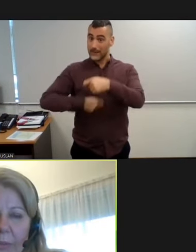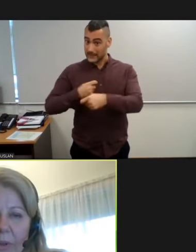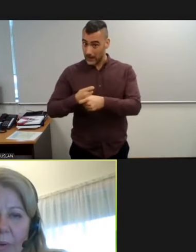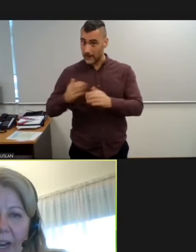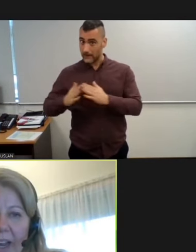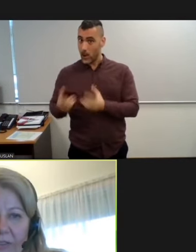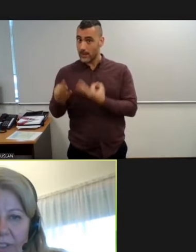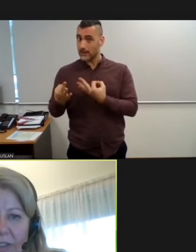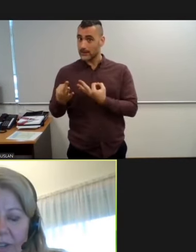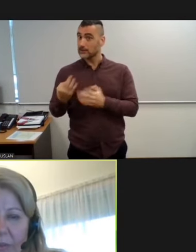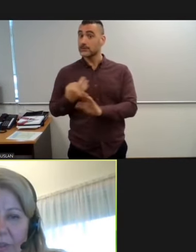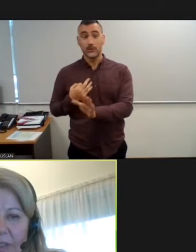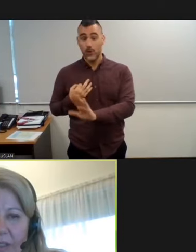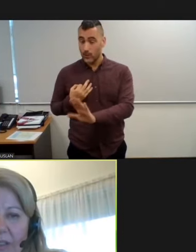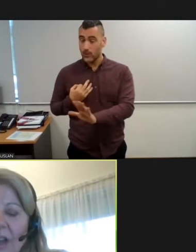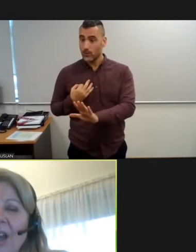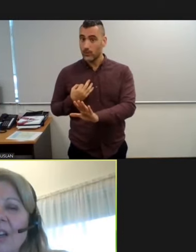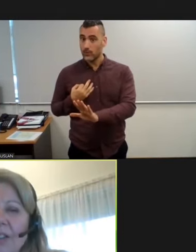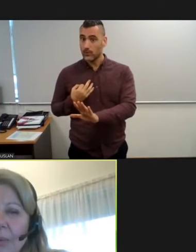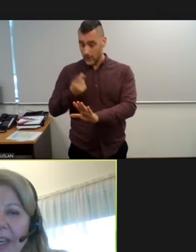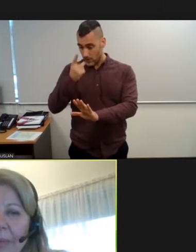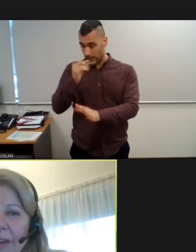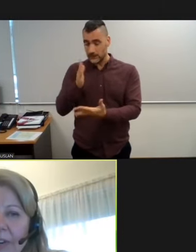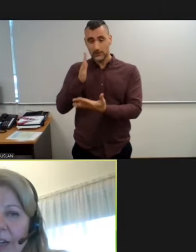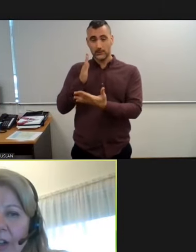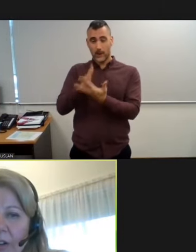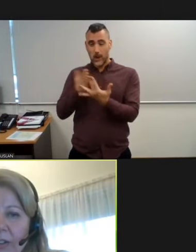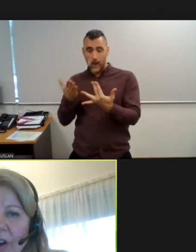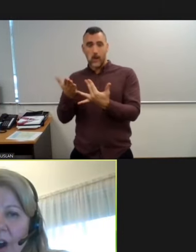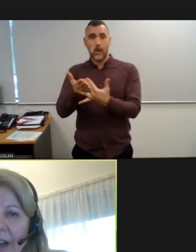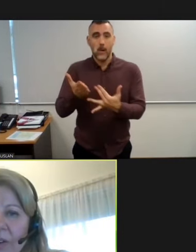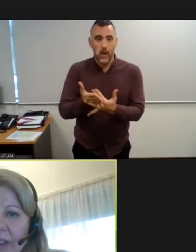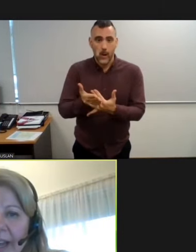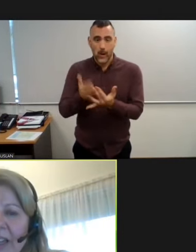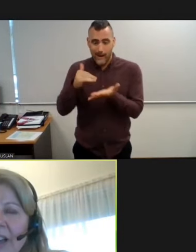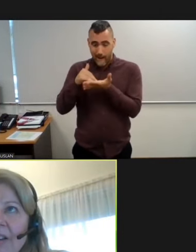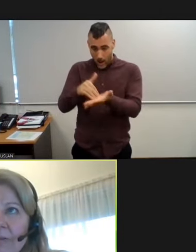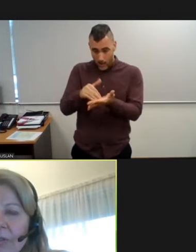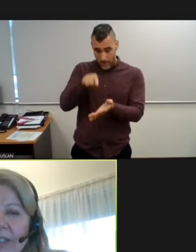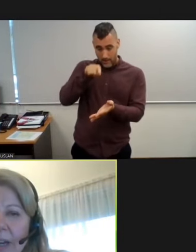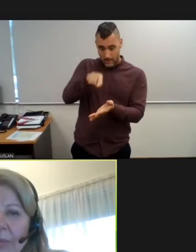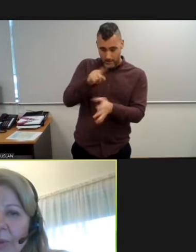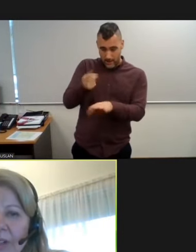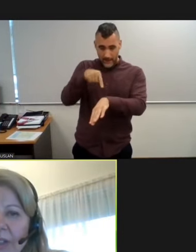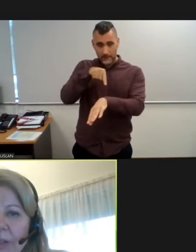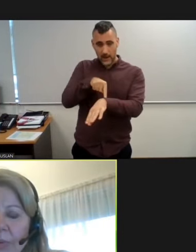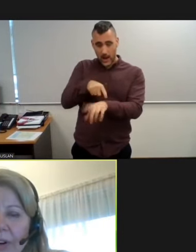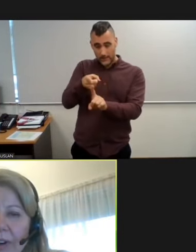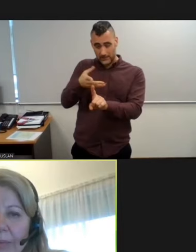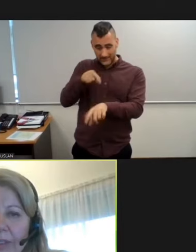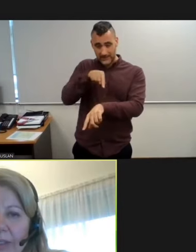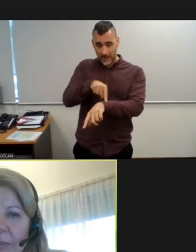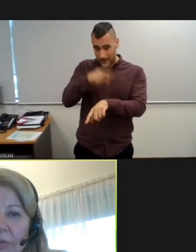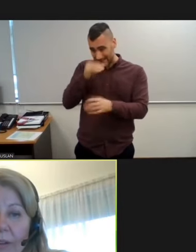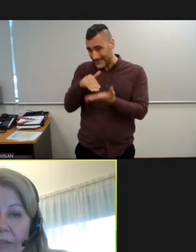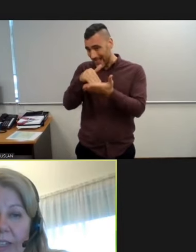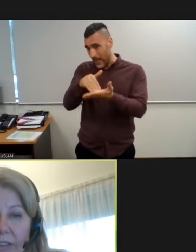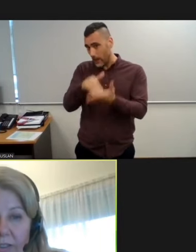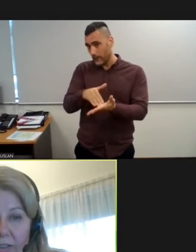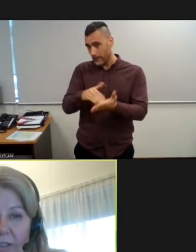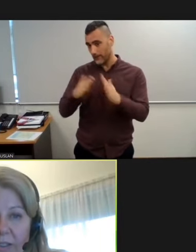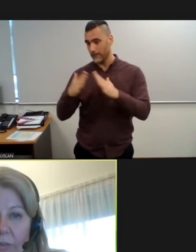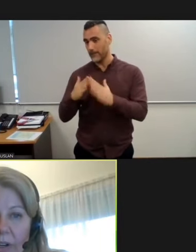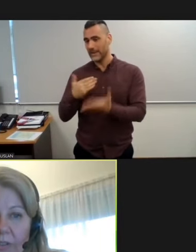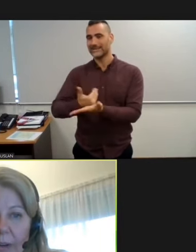support people who are at risk of homelessness. So we're keeping a very close eye on that. For example, one of those programs is the private